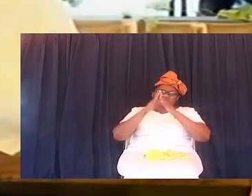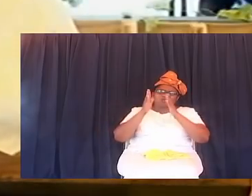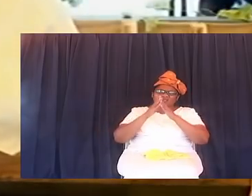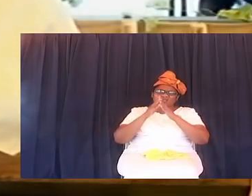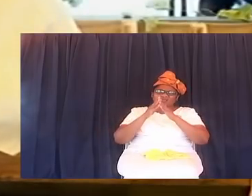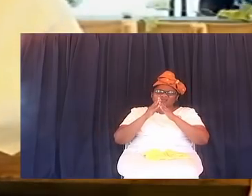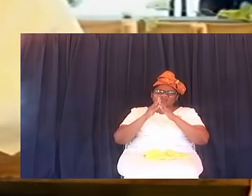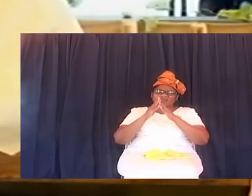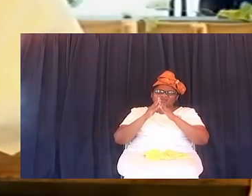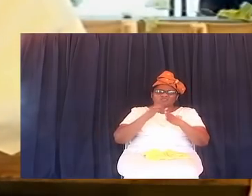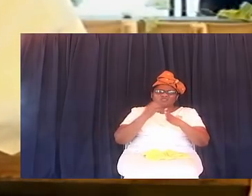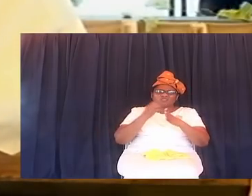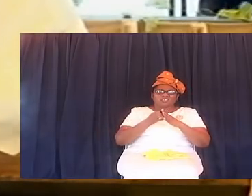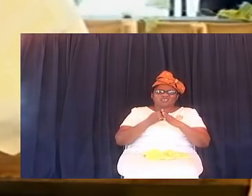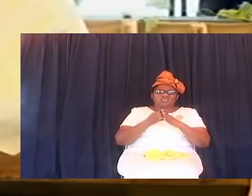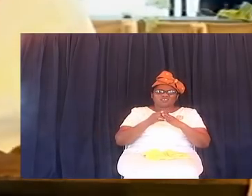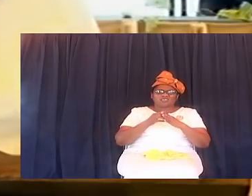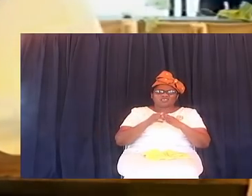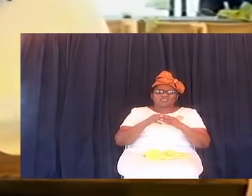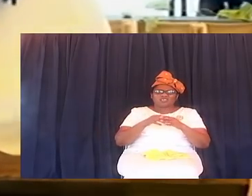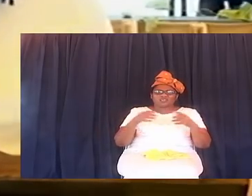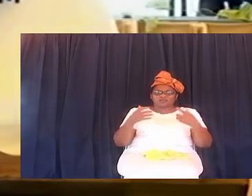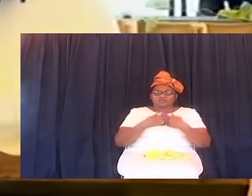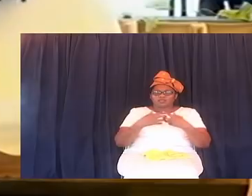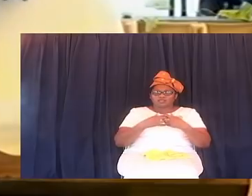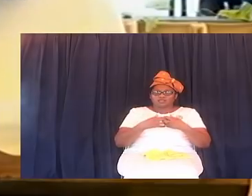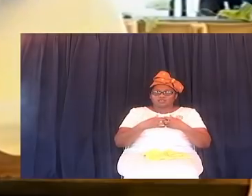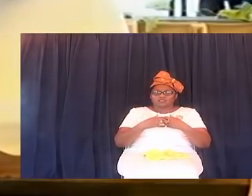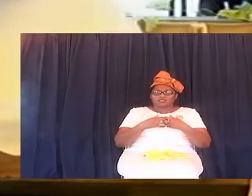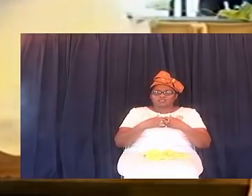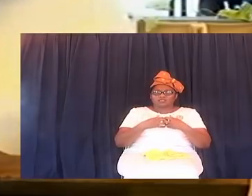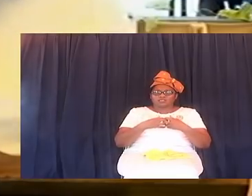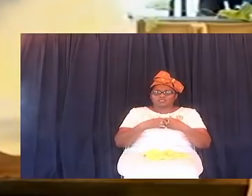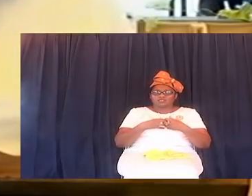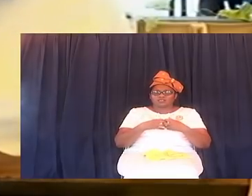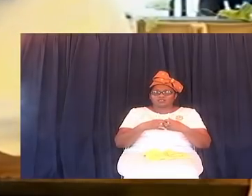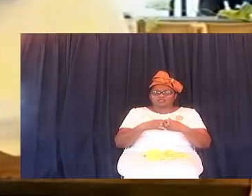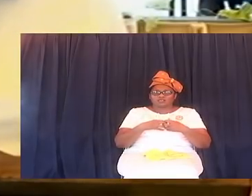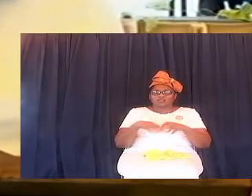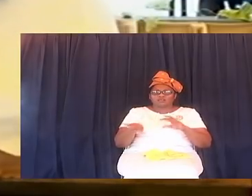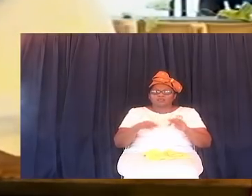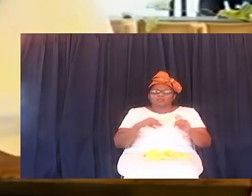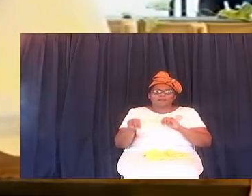during picnic at church, she refereed netball matches.